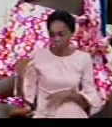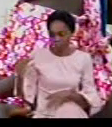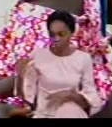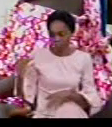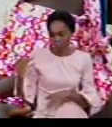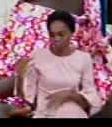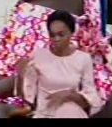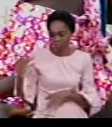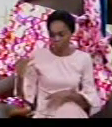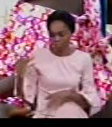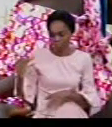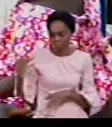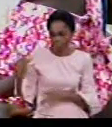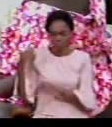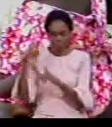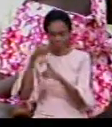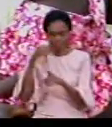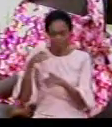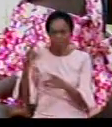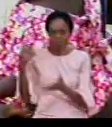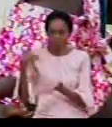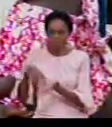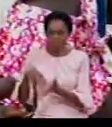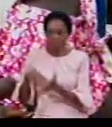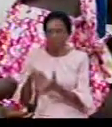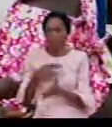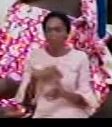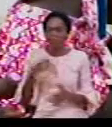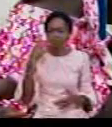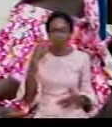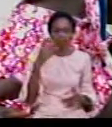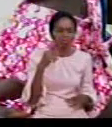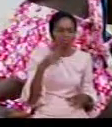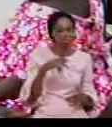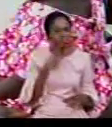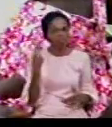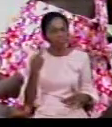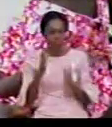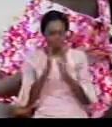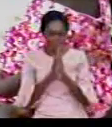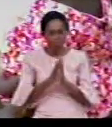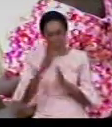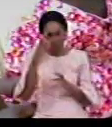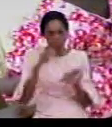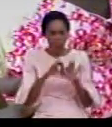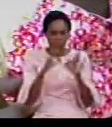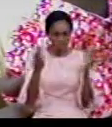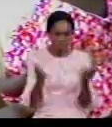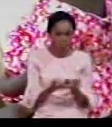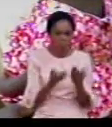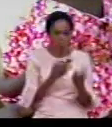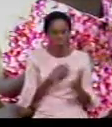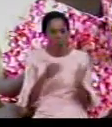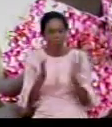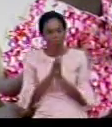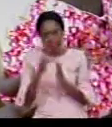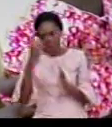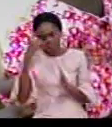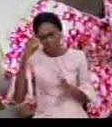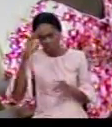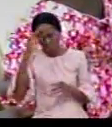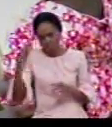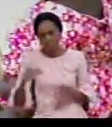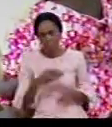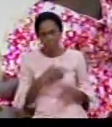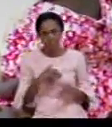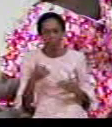seriously praying for my family, praying for me, prophesying to my family. There's a beast that come out from